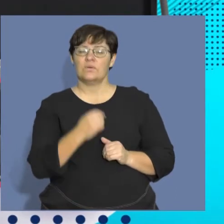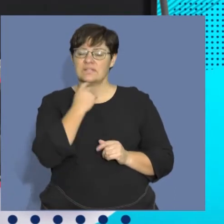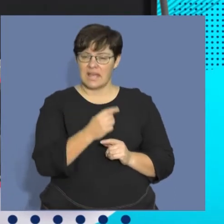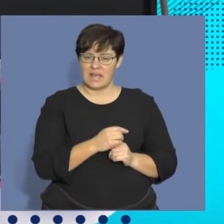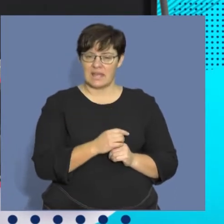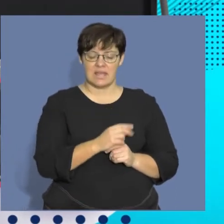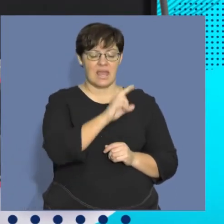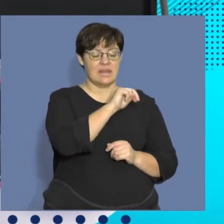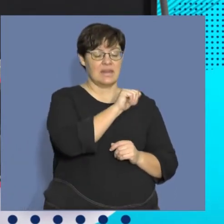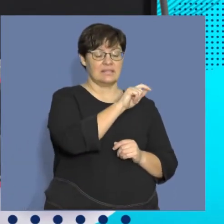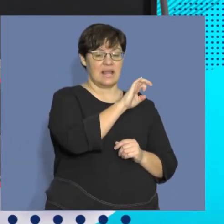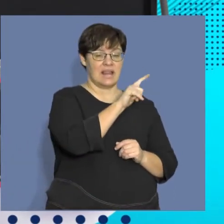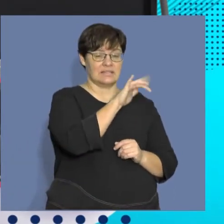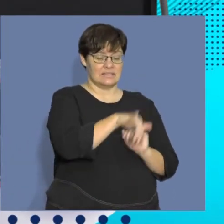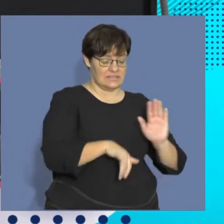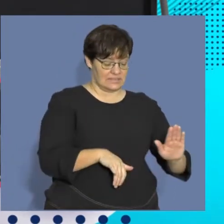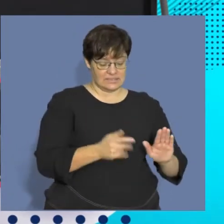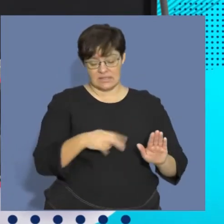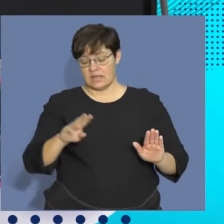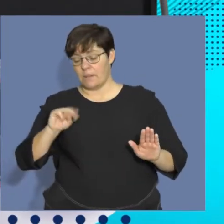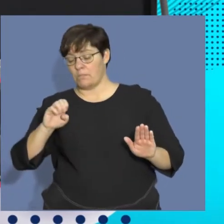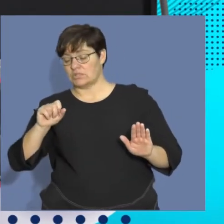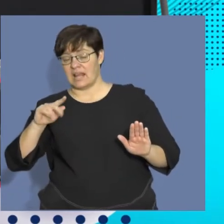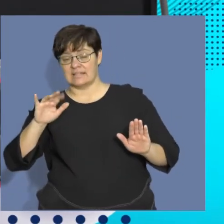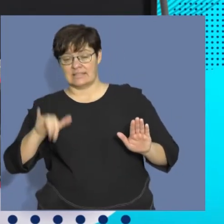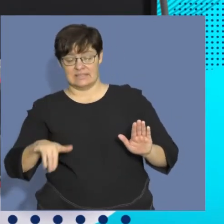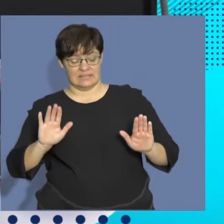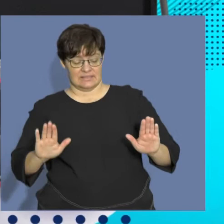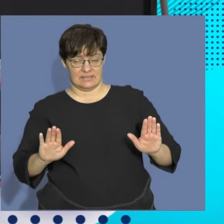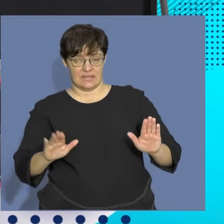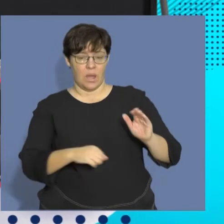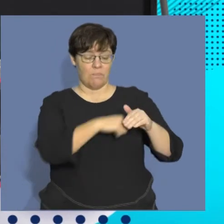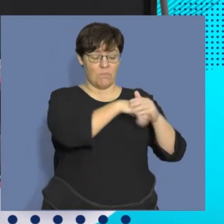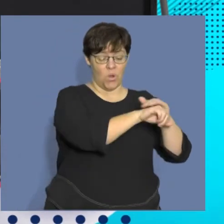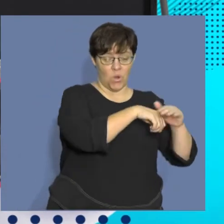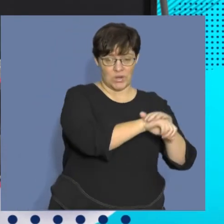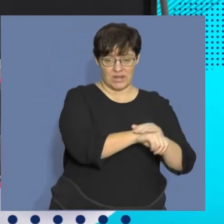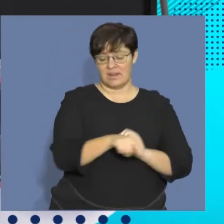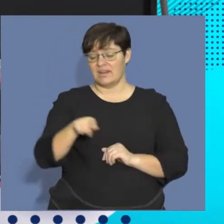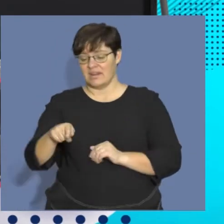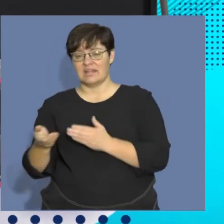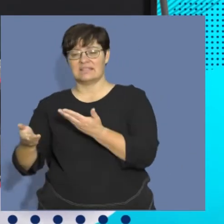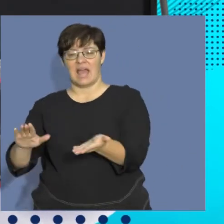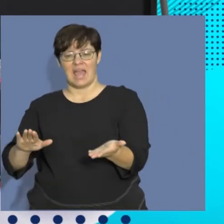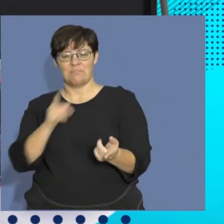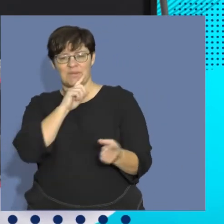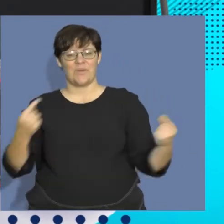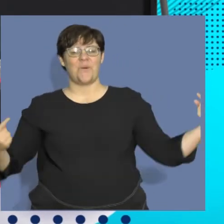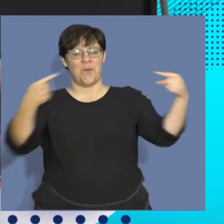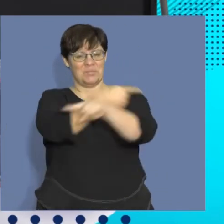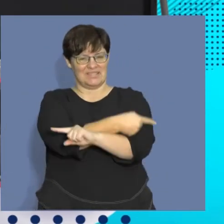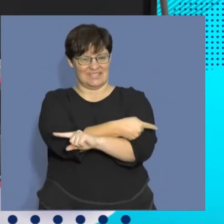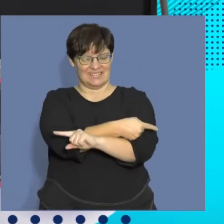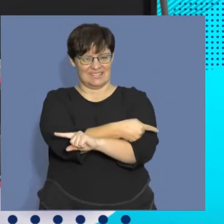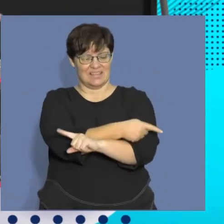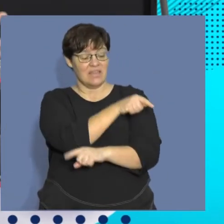why I talk about natality and mortality as kind of being opposites of each